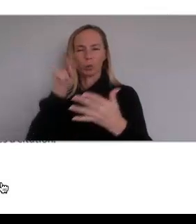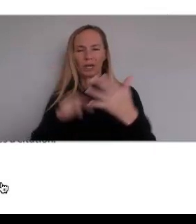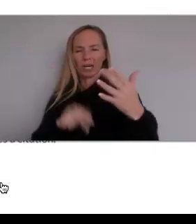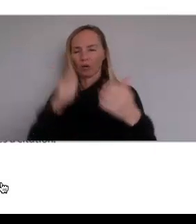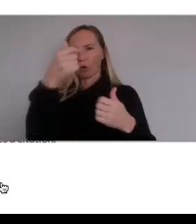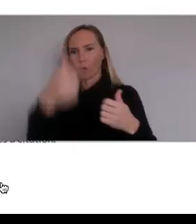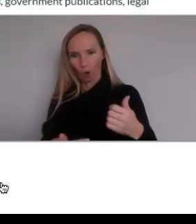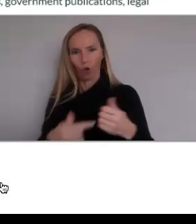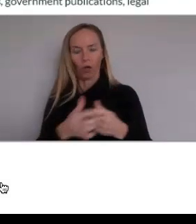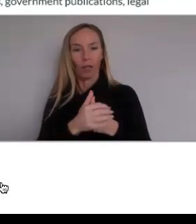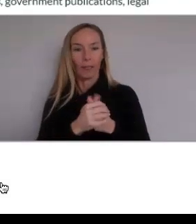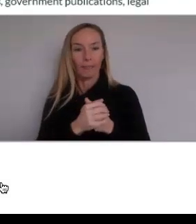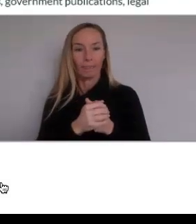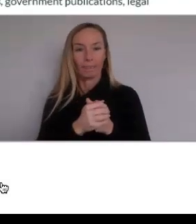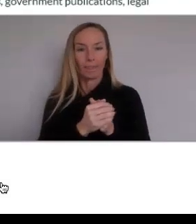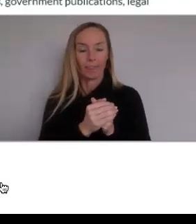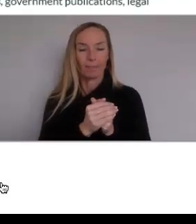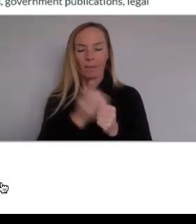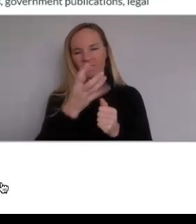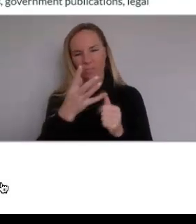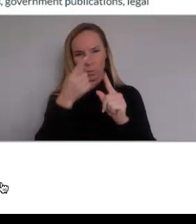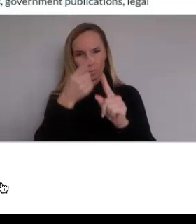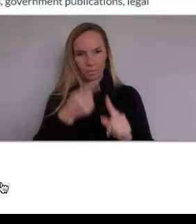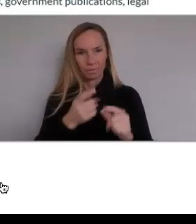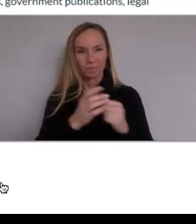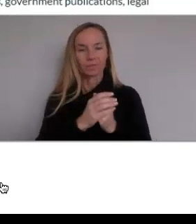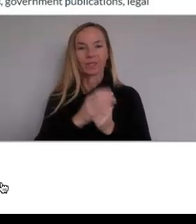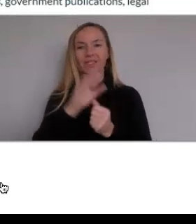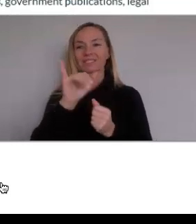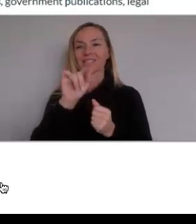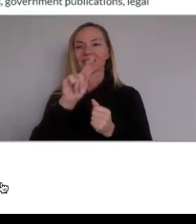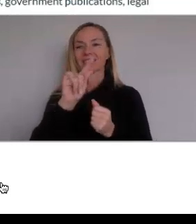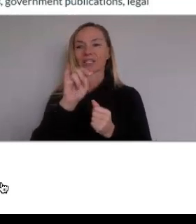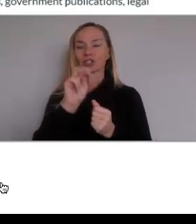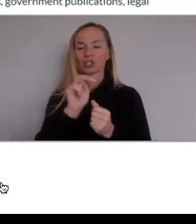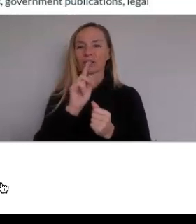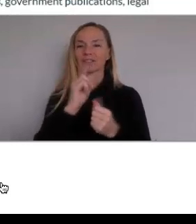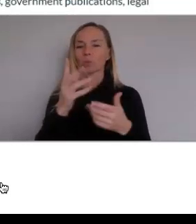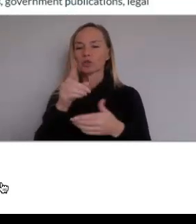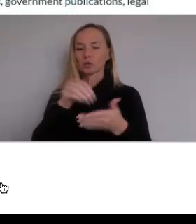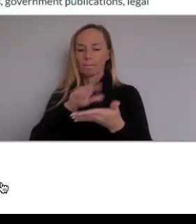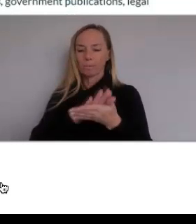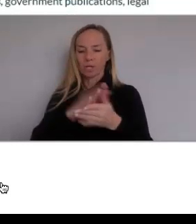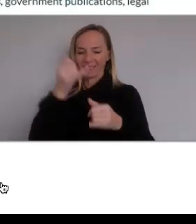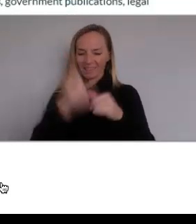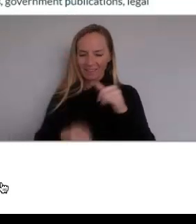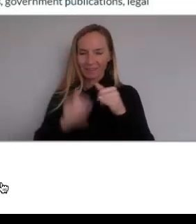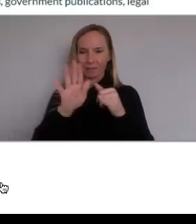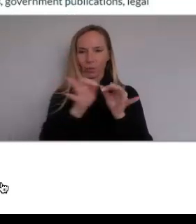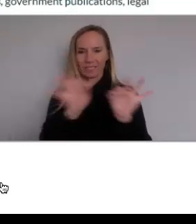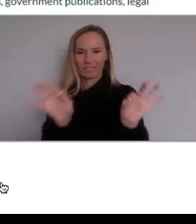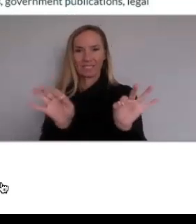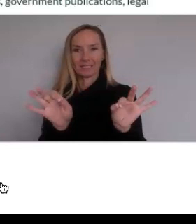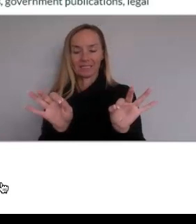just point out a few things. So a citation is a reference that you put at the end of your sentence after